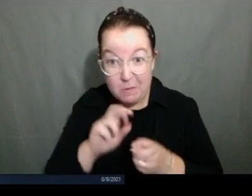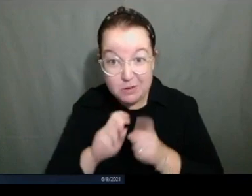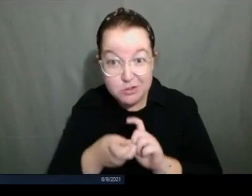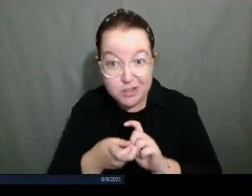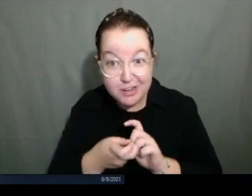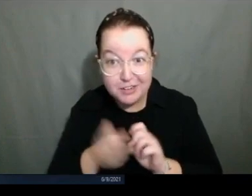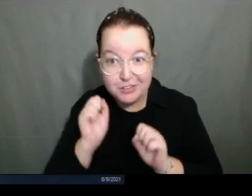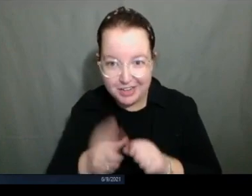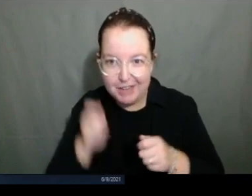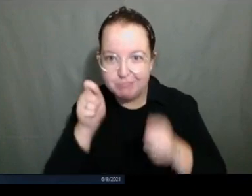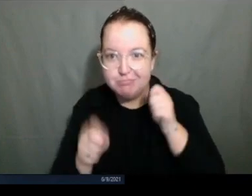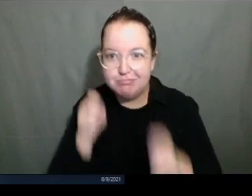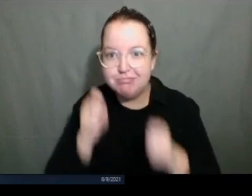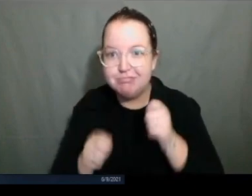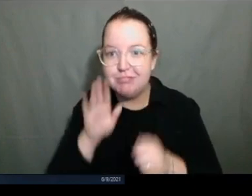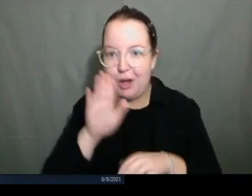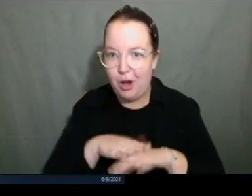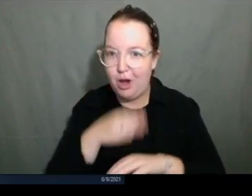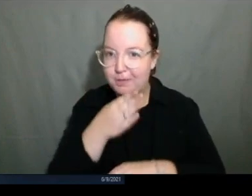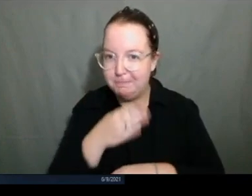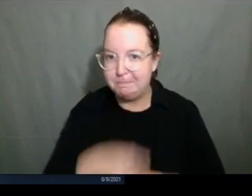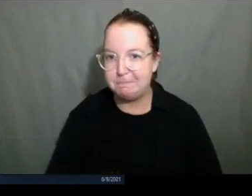those directly from this page.